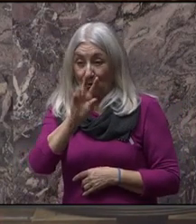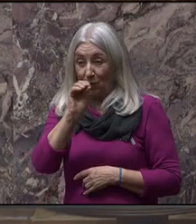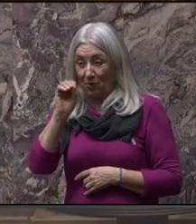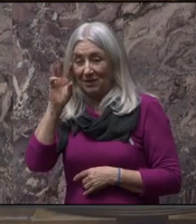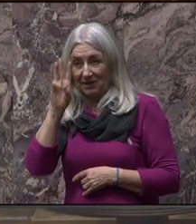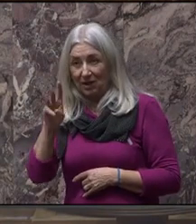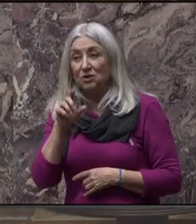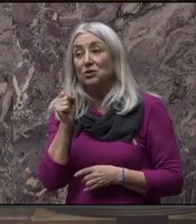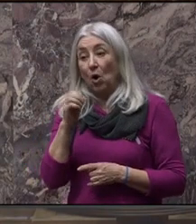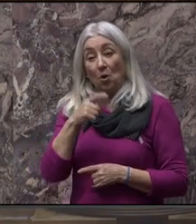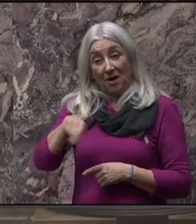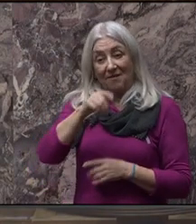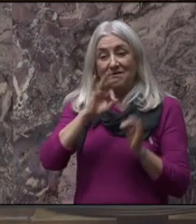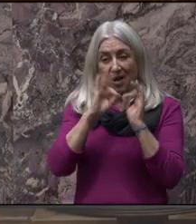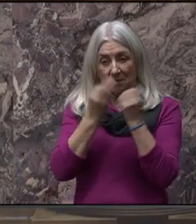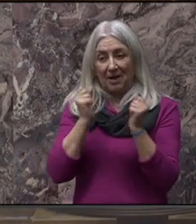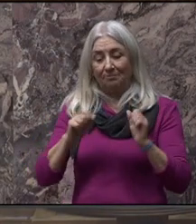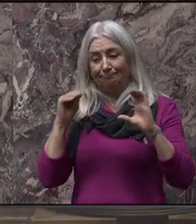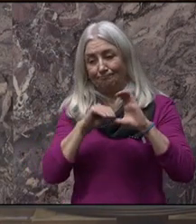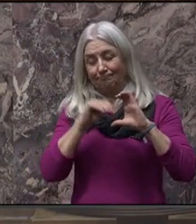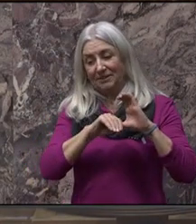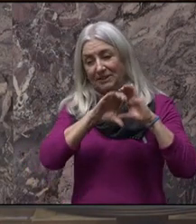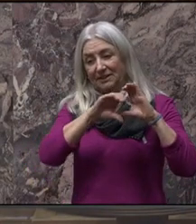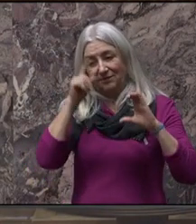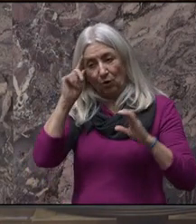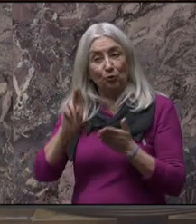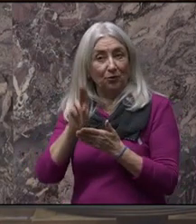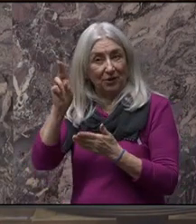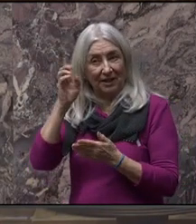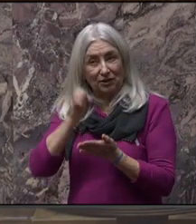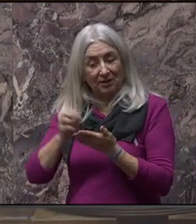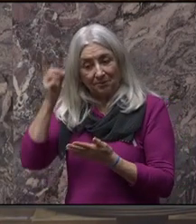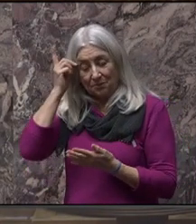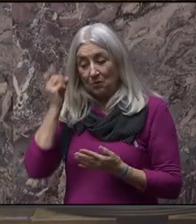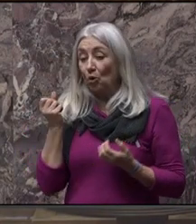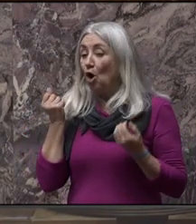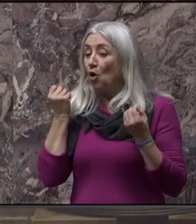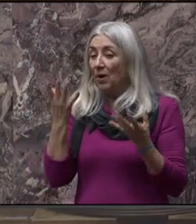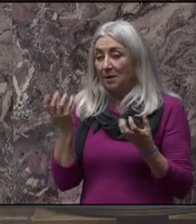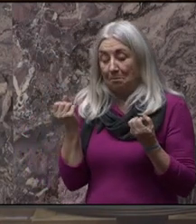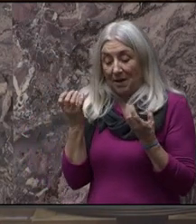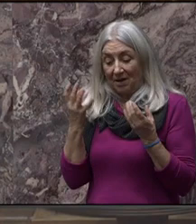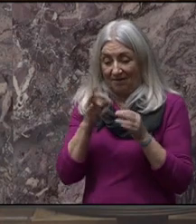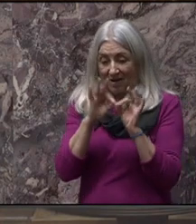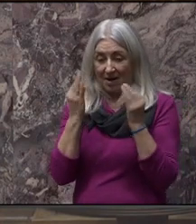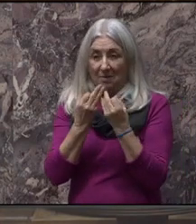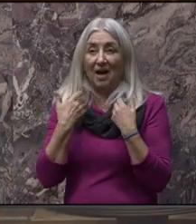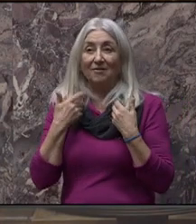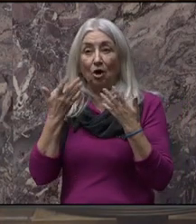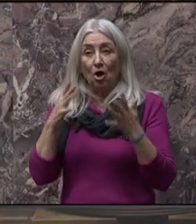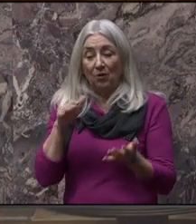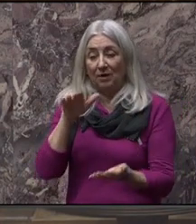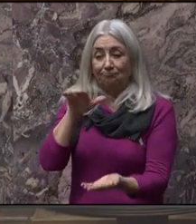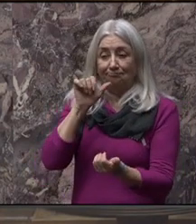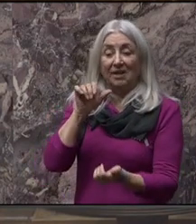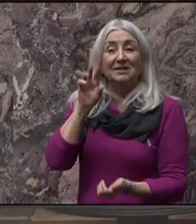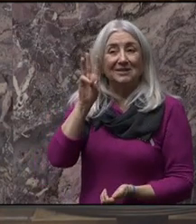education. Already, 55,000 families have received almost $66